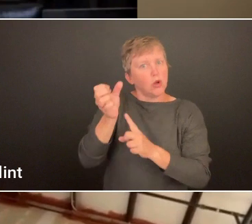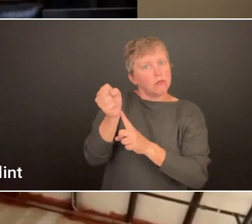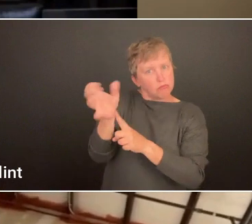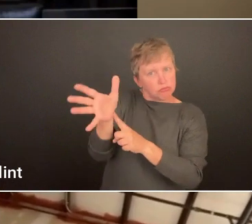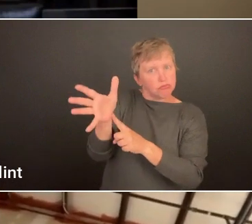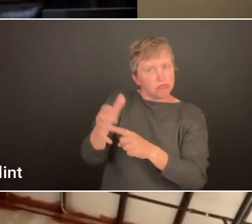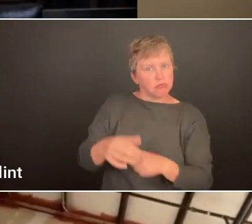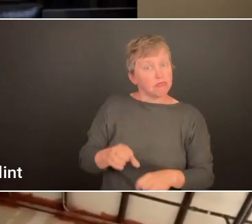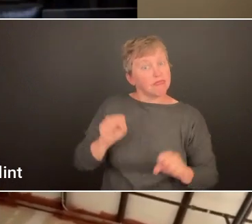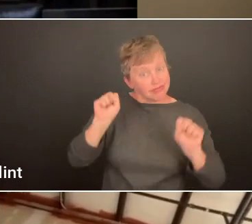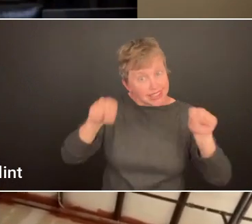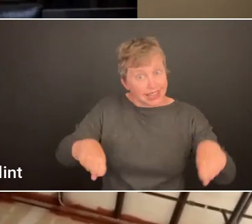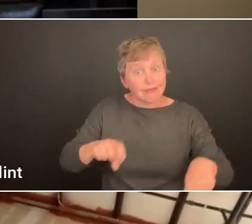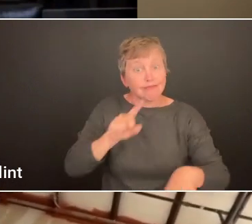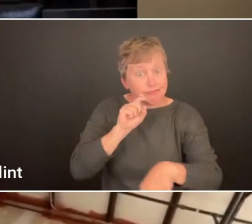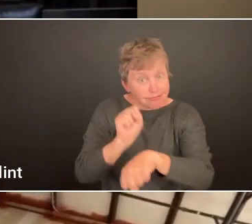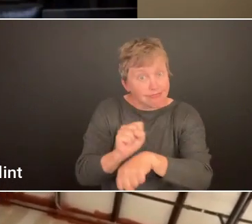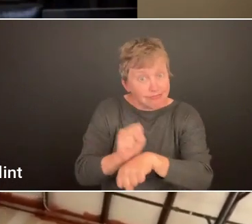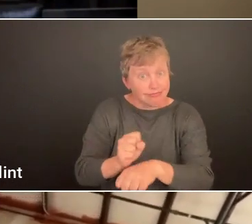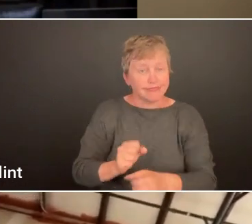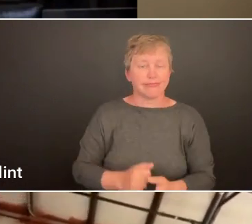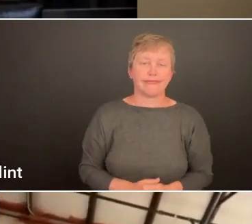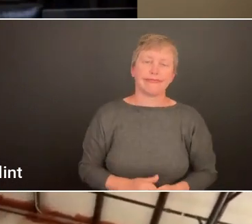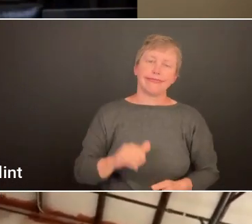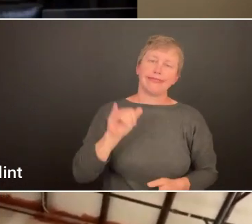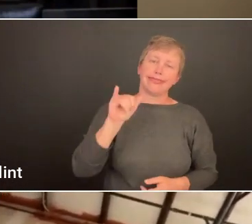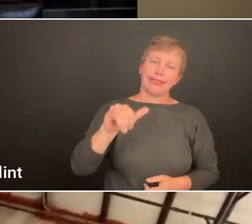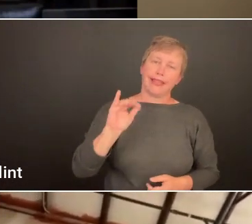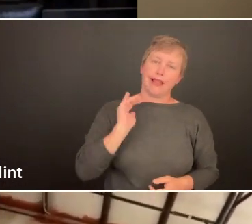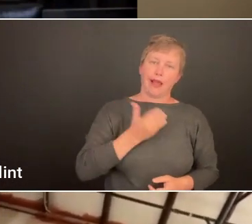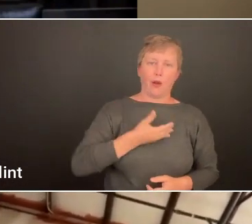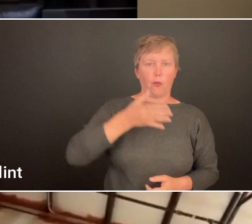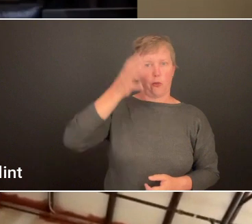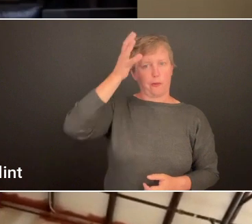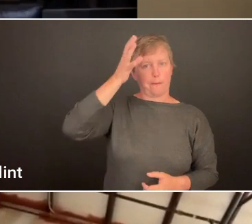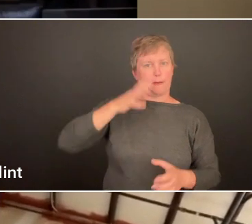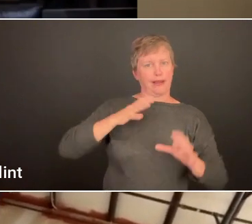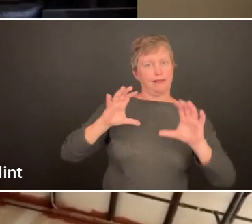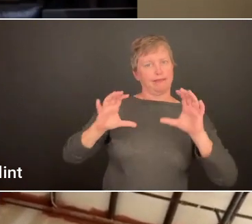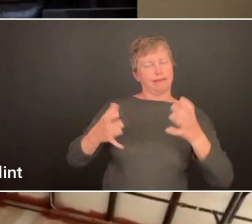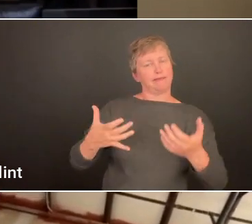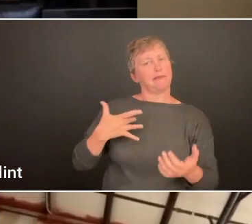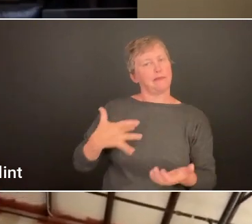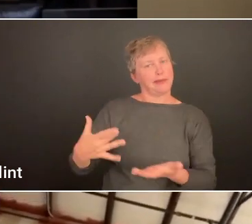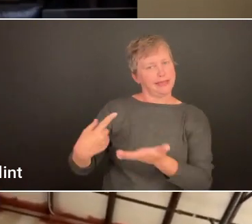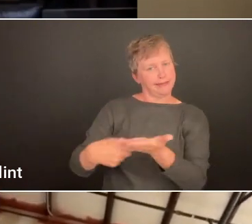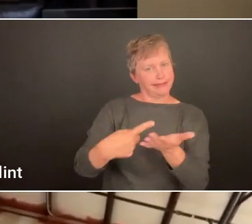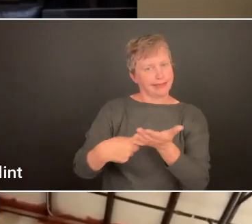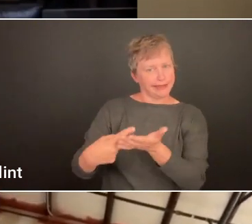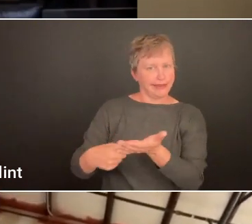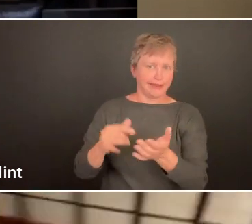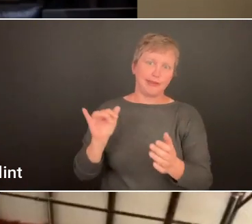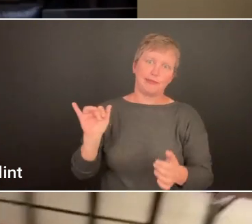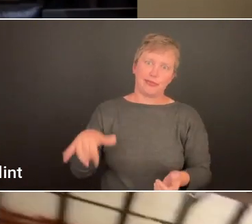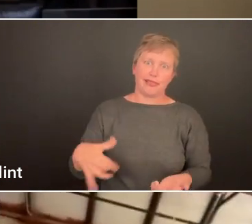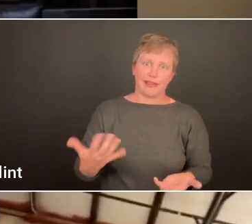have an orgasm with this every time I use it. So that is pretty much what we talk about in the